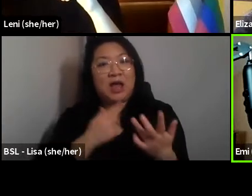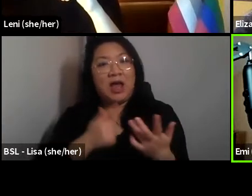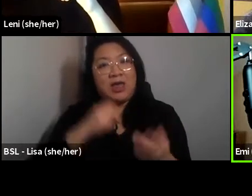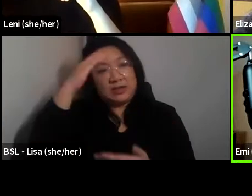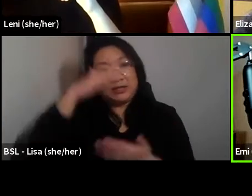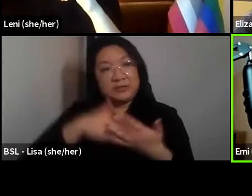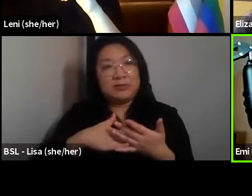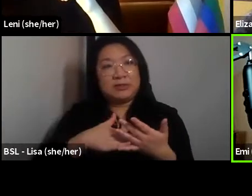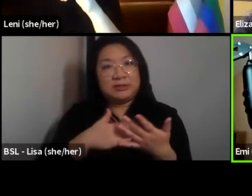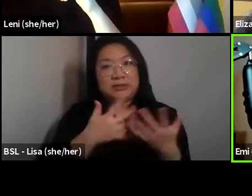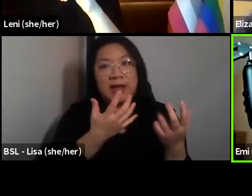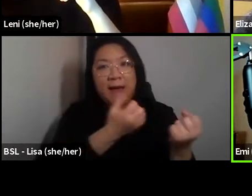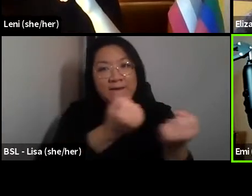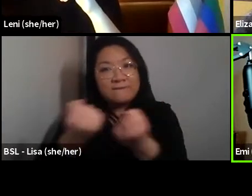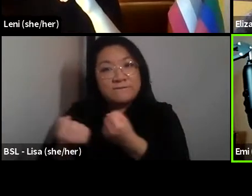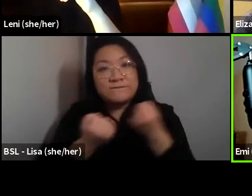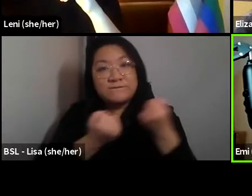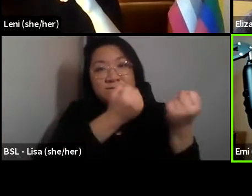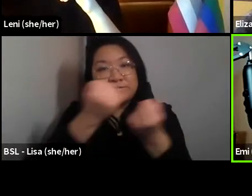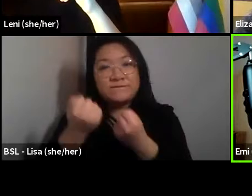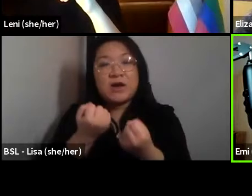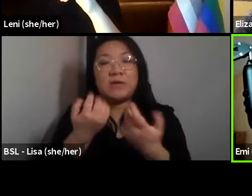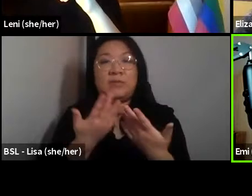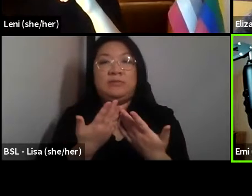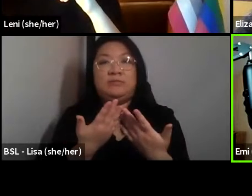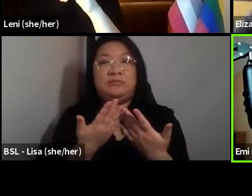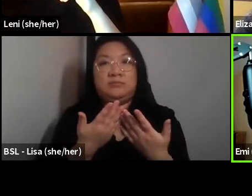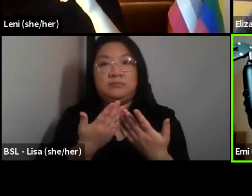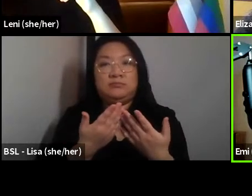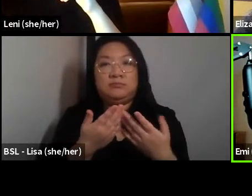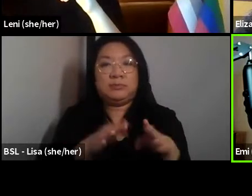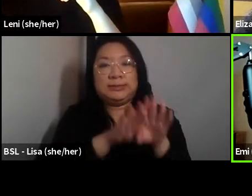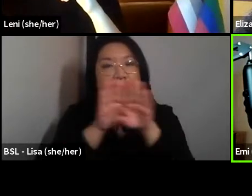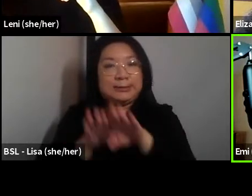and everyone experiences it slightly differently.